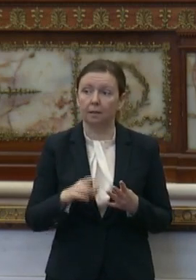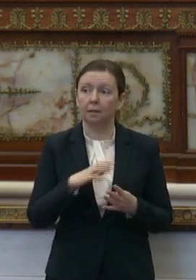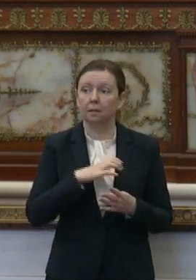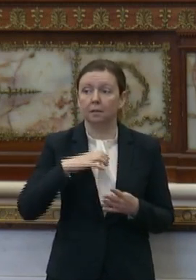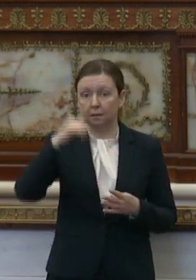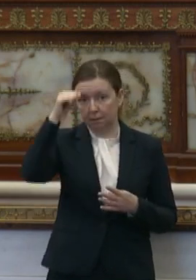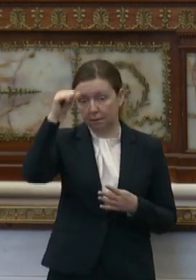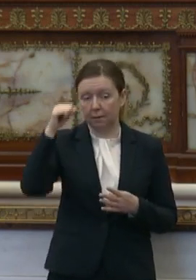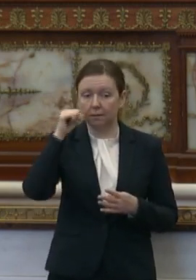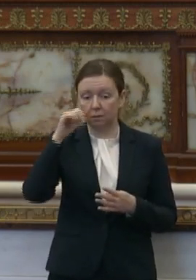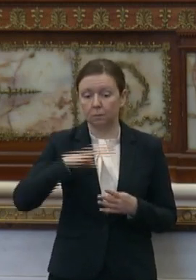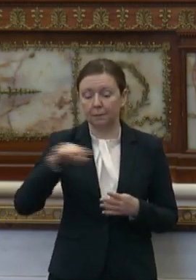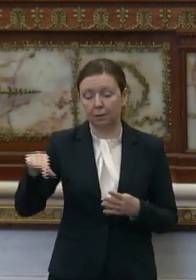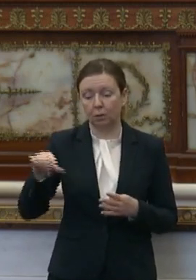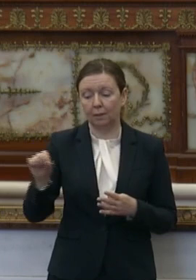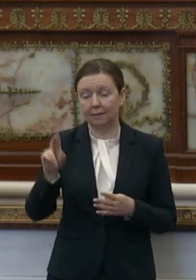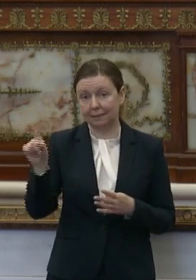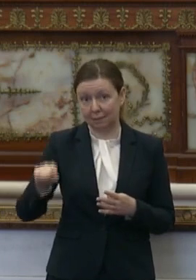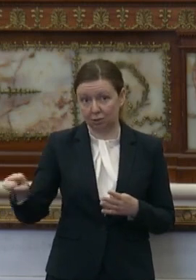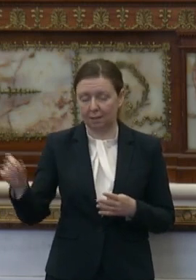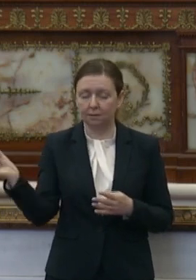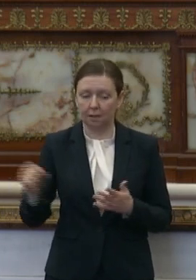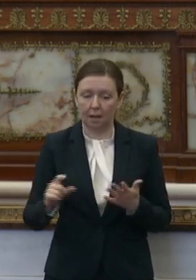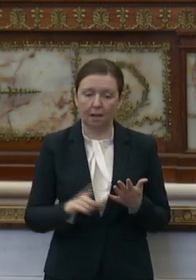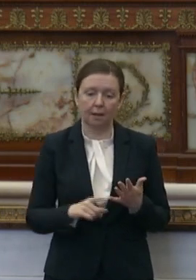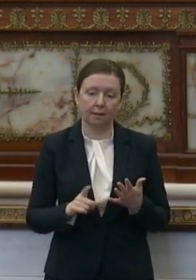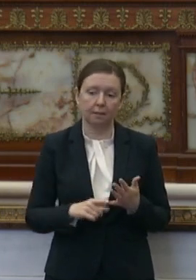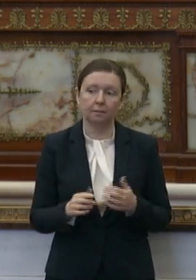Aye. Councilwoman Quirino Sanchez? Aye.